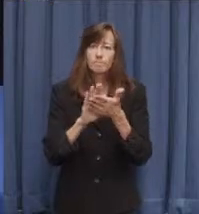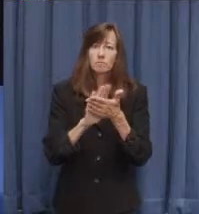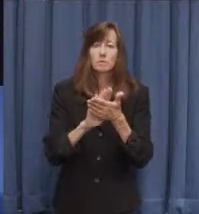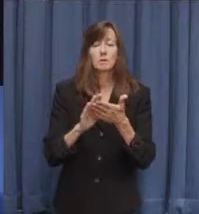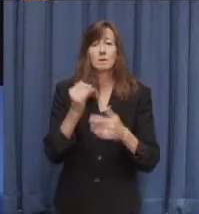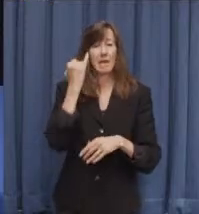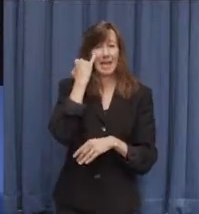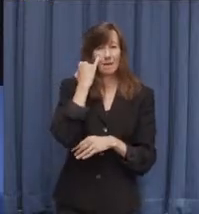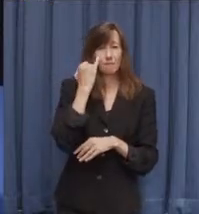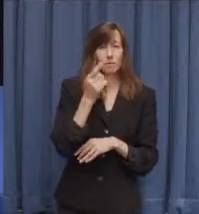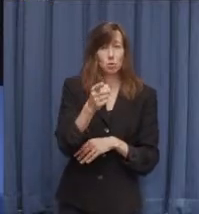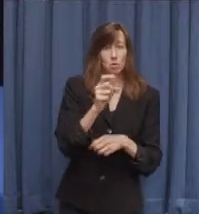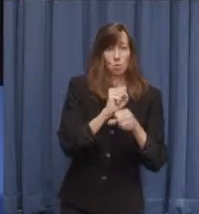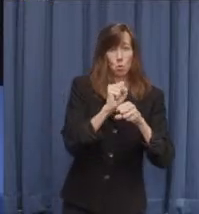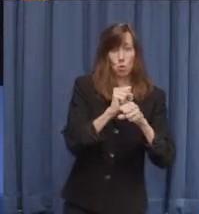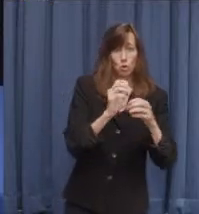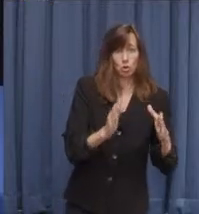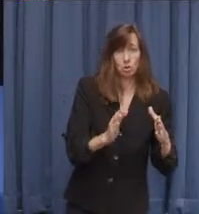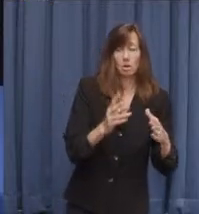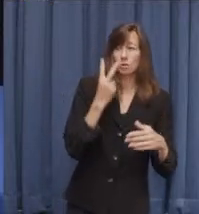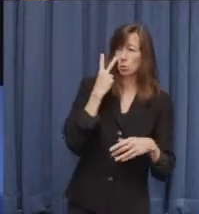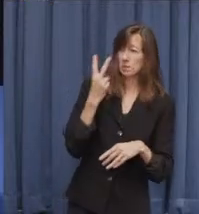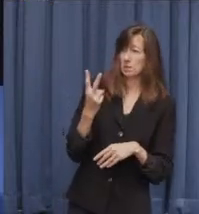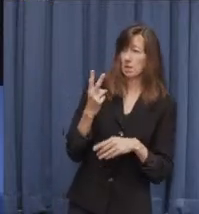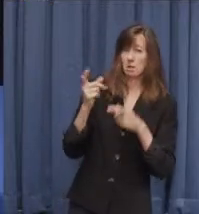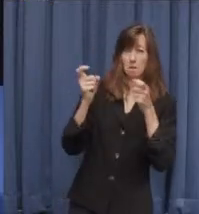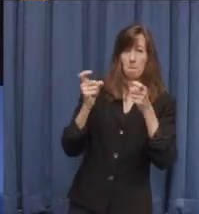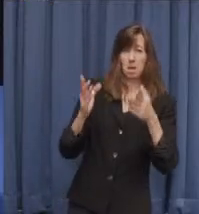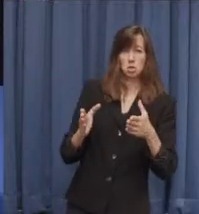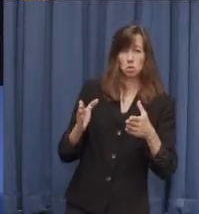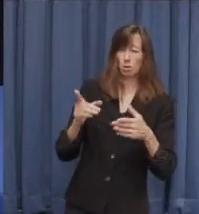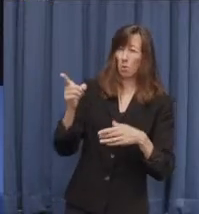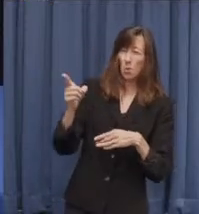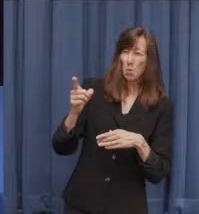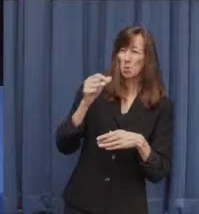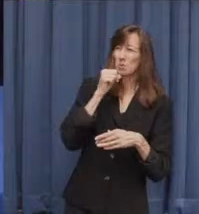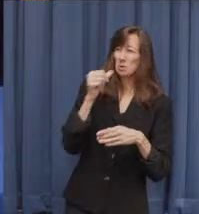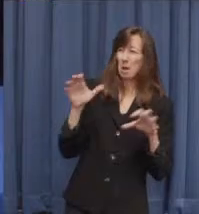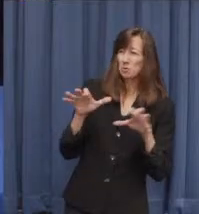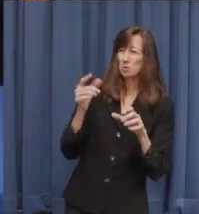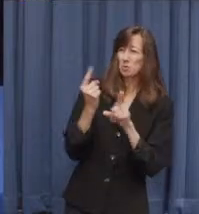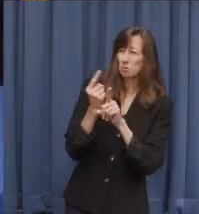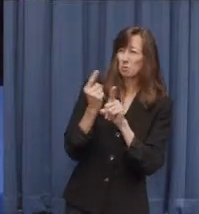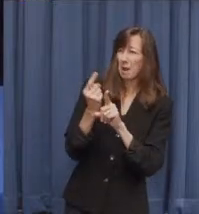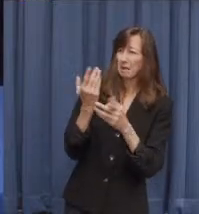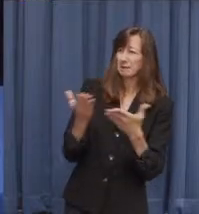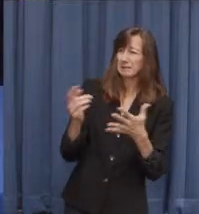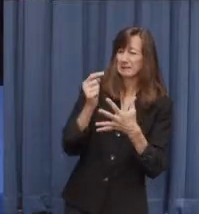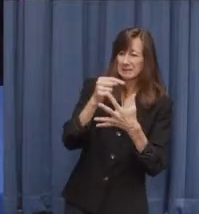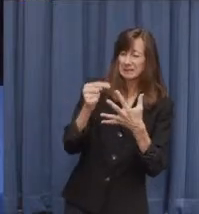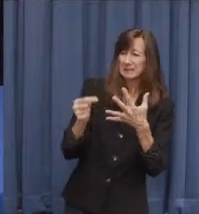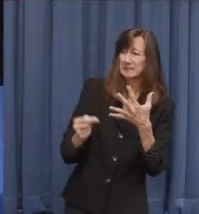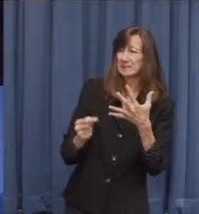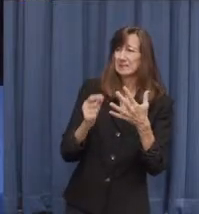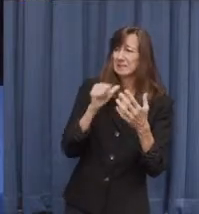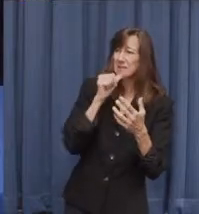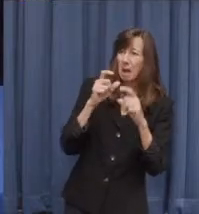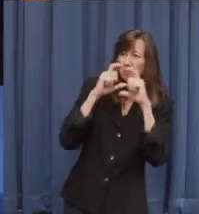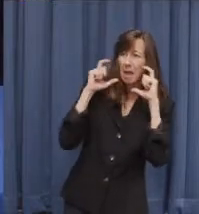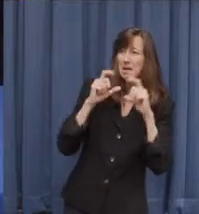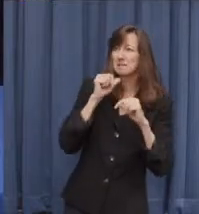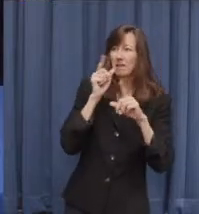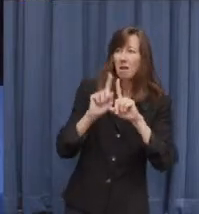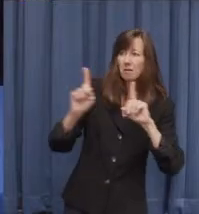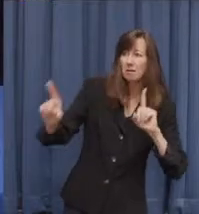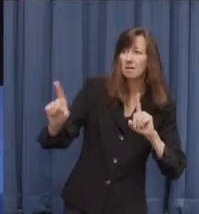right things, please speak up. If you feel that you can make a call to that complaint line. You can give